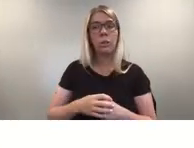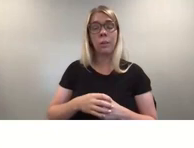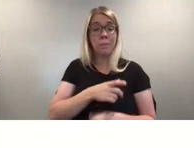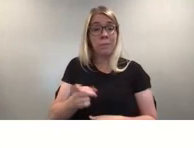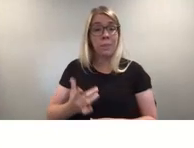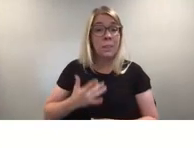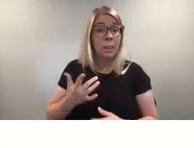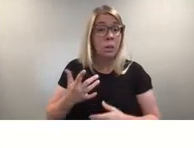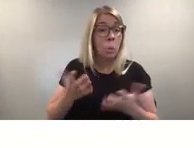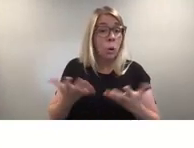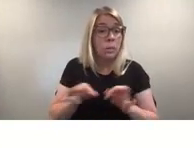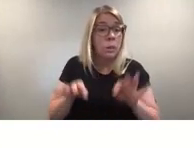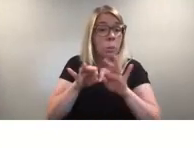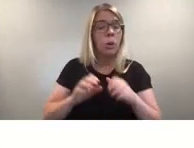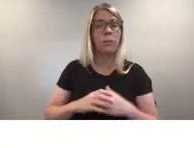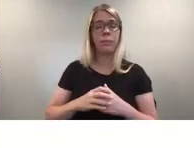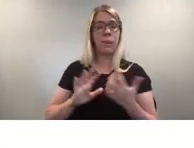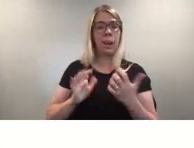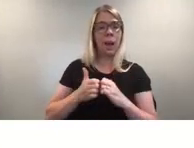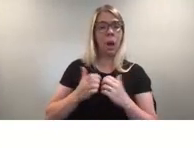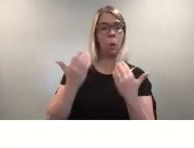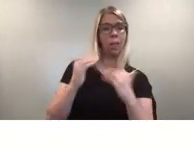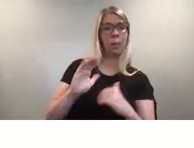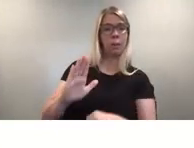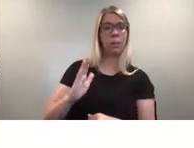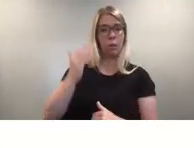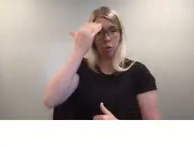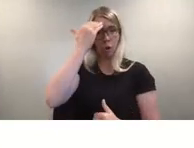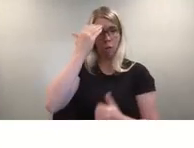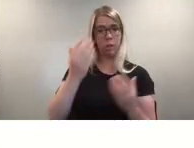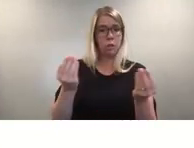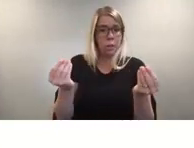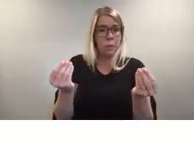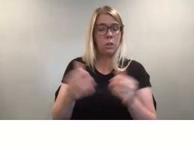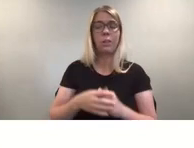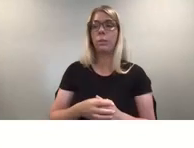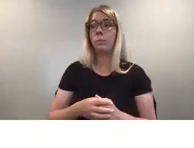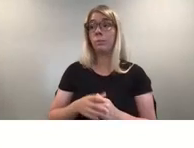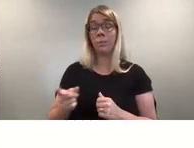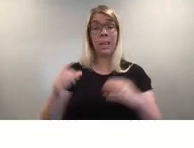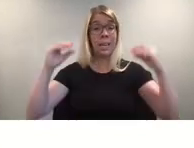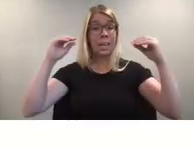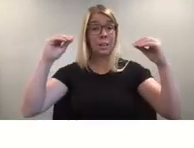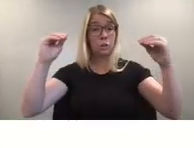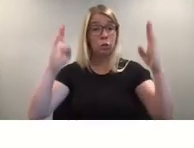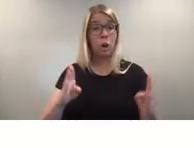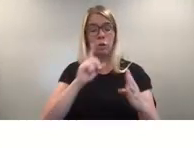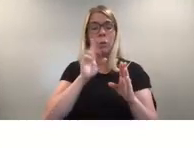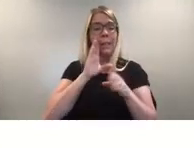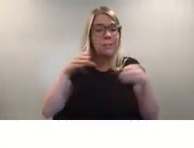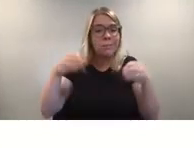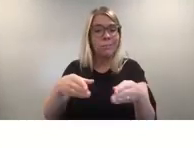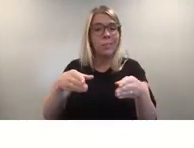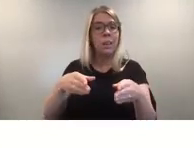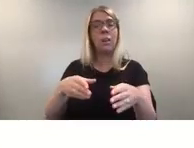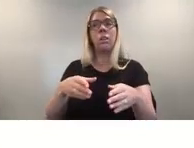important, and how limited their sense of the material was. So this instructor, she really intentionally centered the student